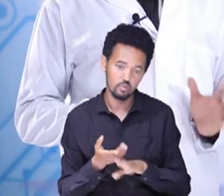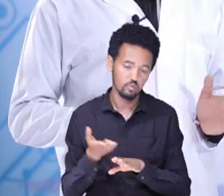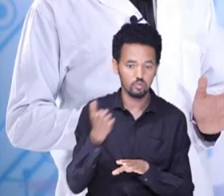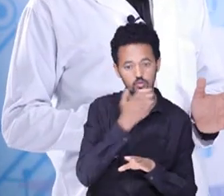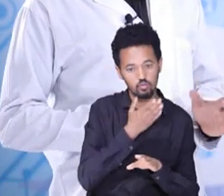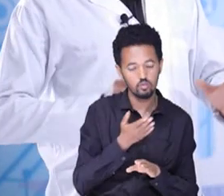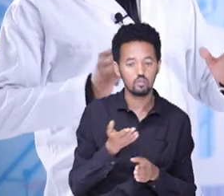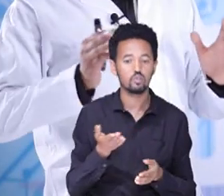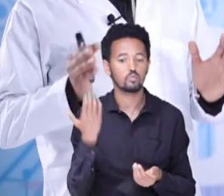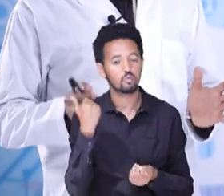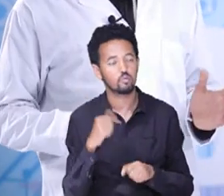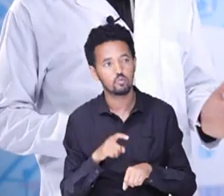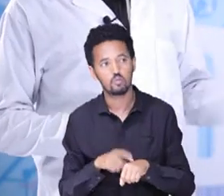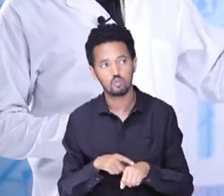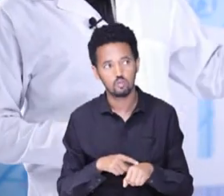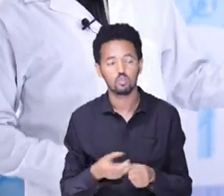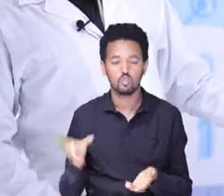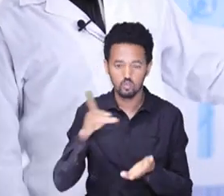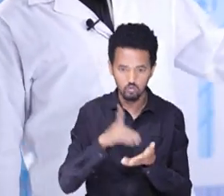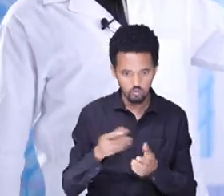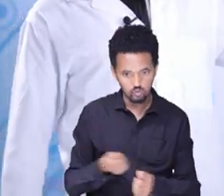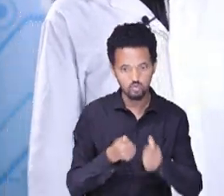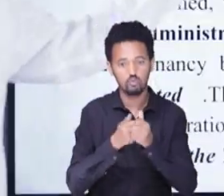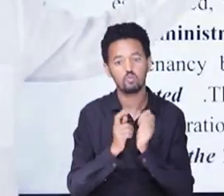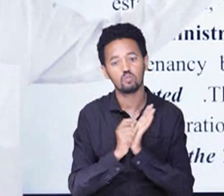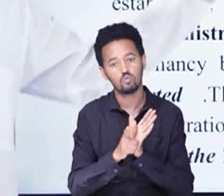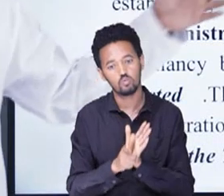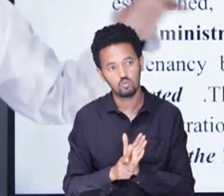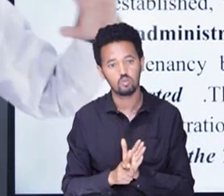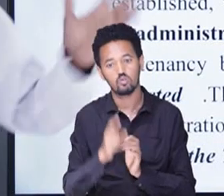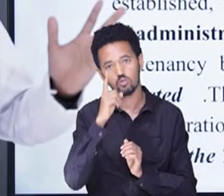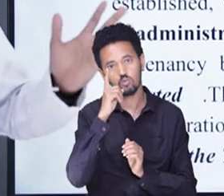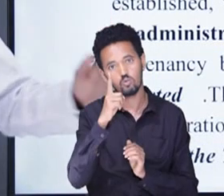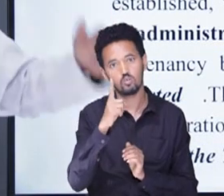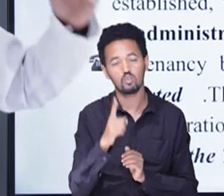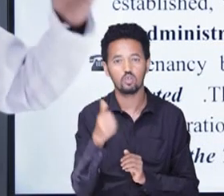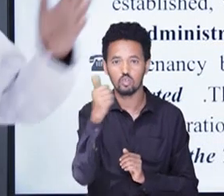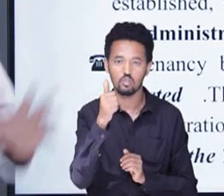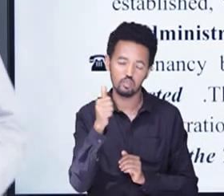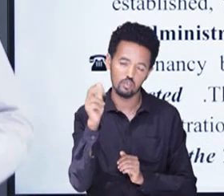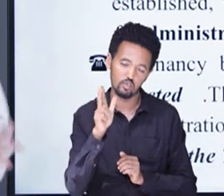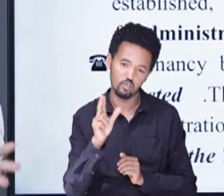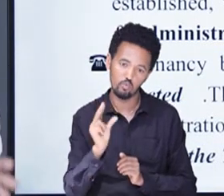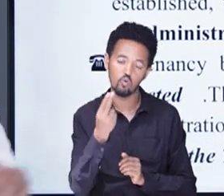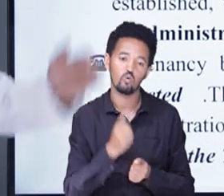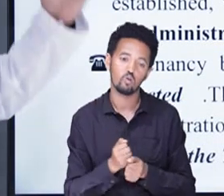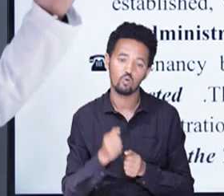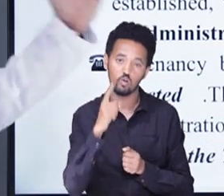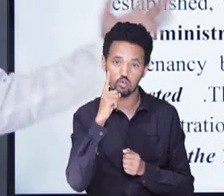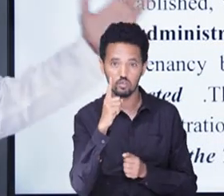verbal agreement. The verbal agreement includes the following. For example, 1/4 Irbo, 1/3